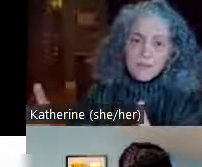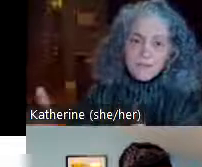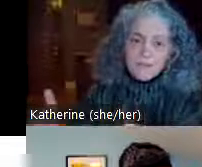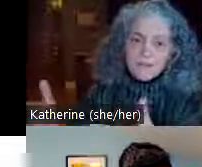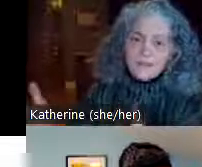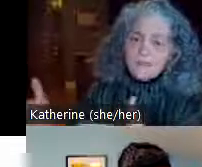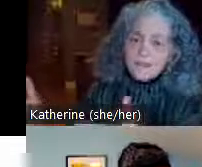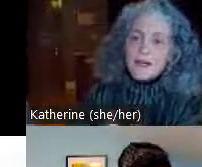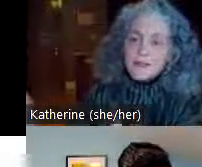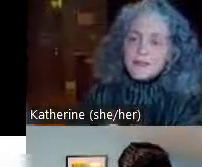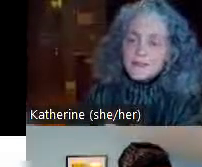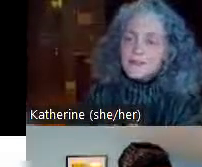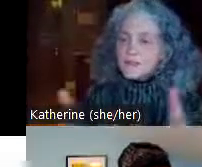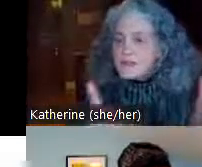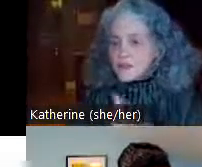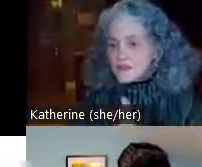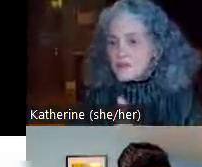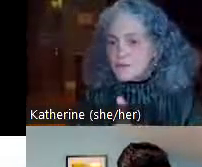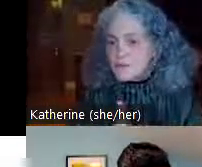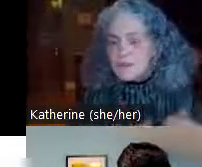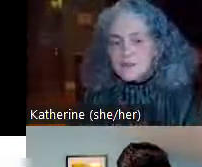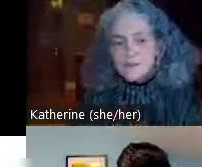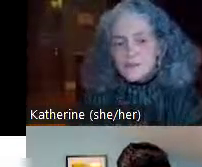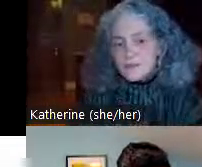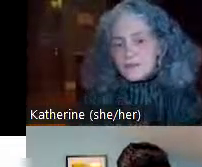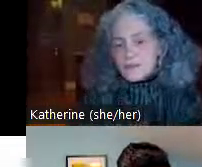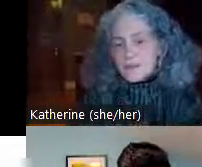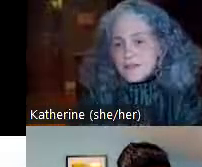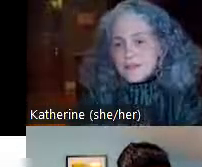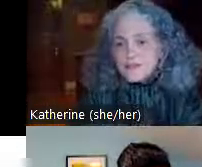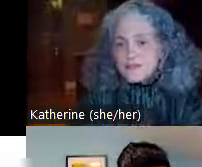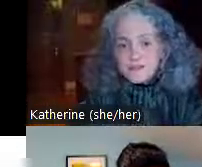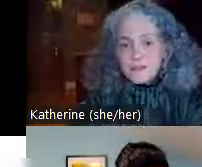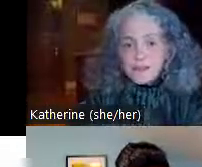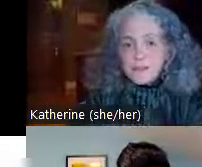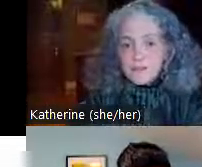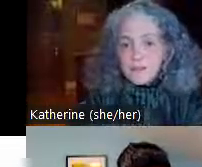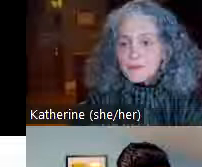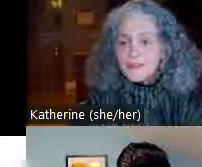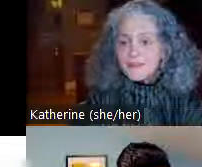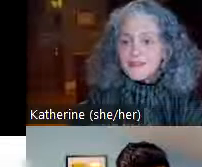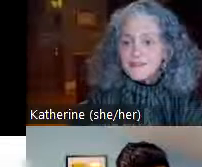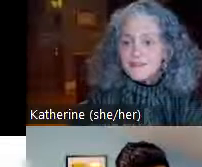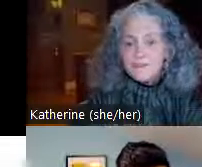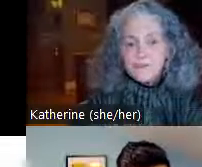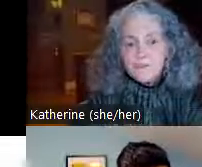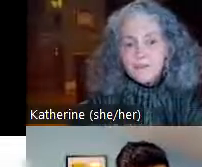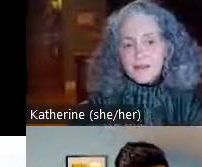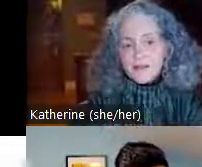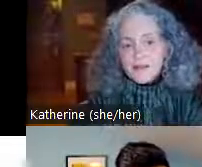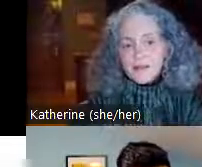we commit to not do this, and instead we will do this. So to me, there's little ambiguity in it.